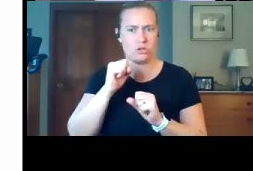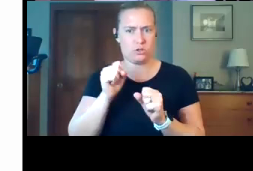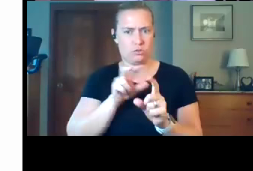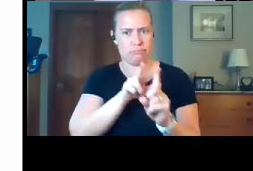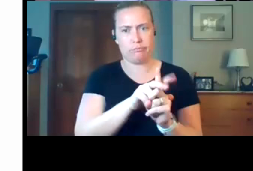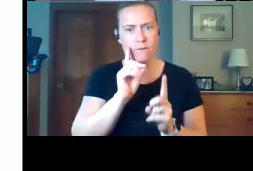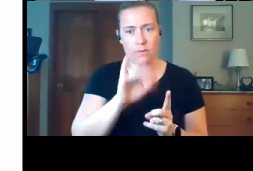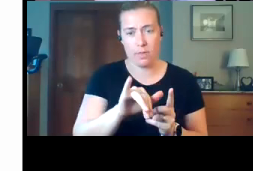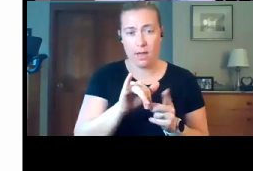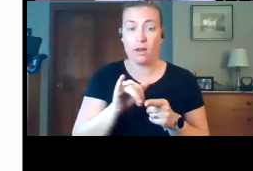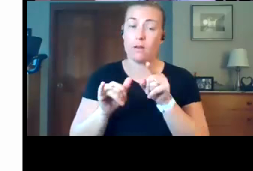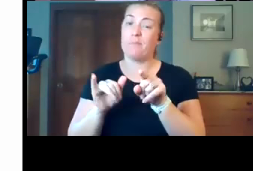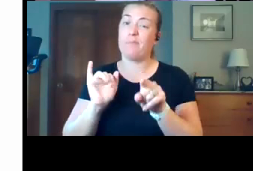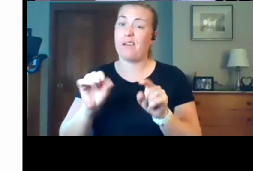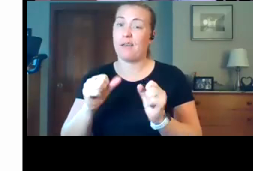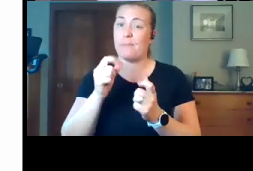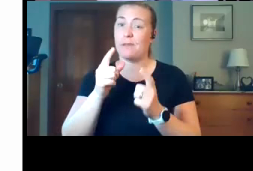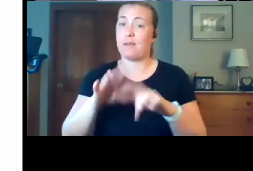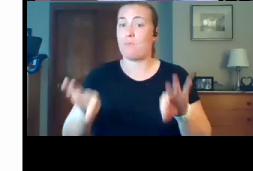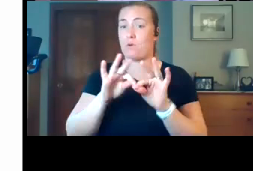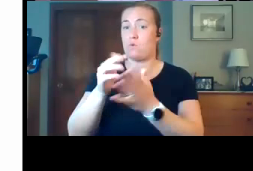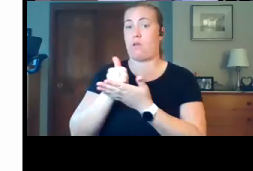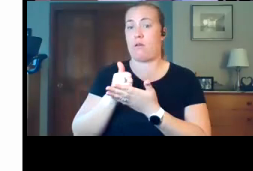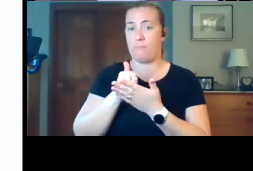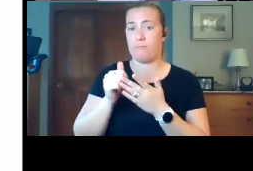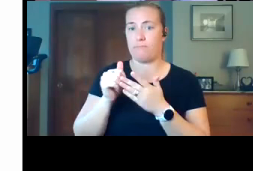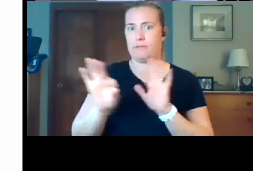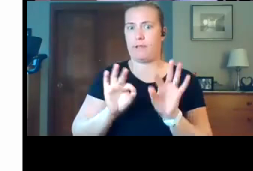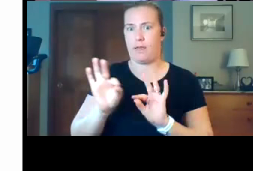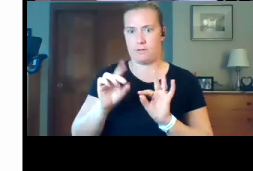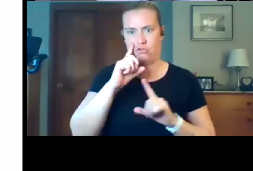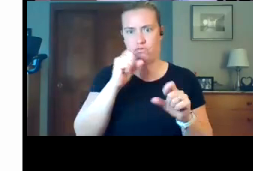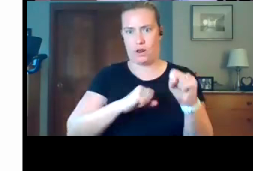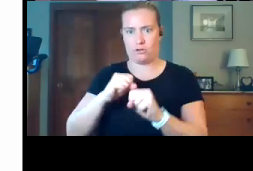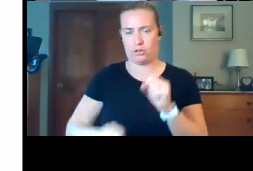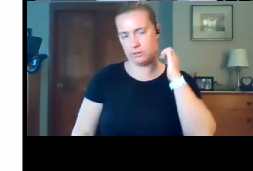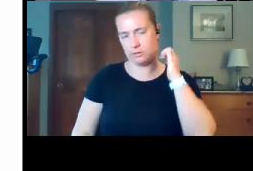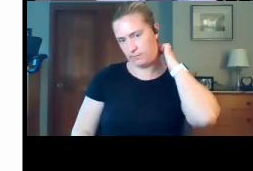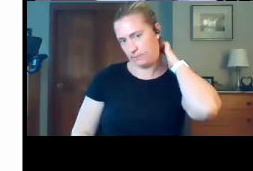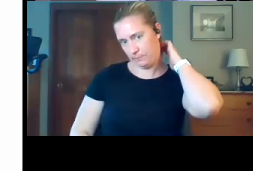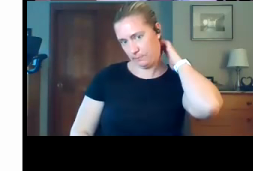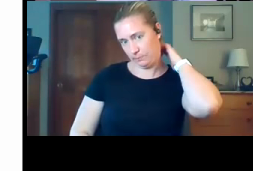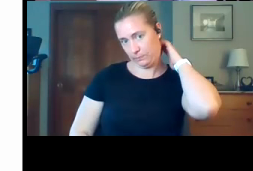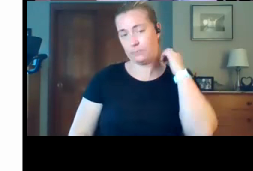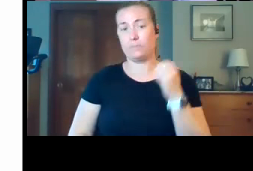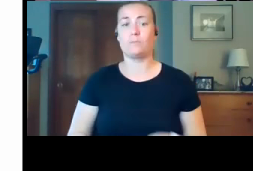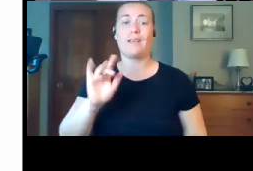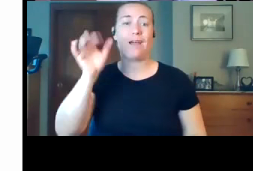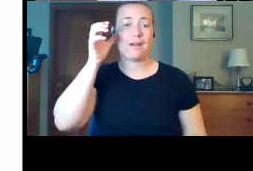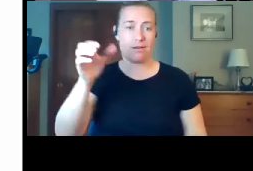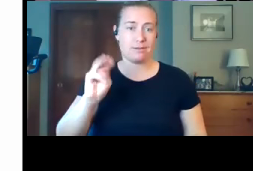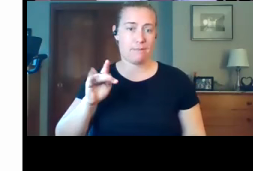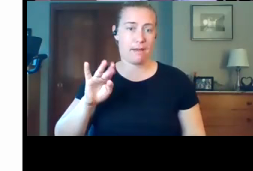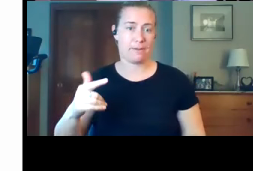drivers of how we select implementation strategies. And this concept mapping paper also has the categories of implementation strategies that